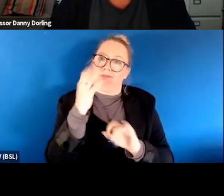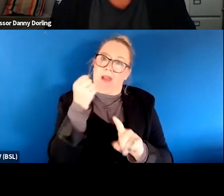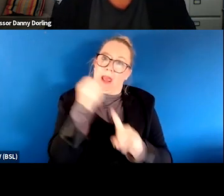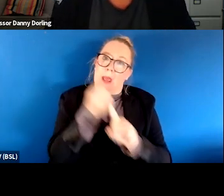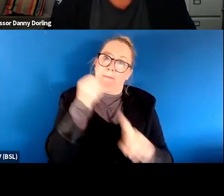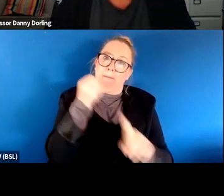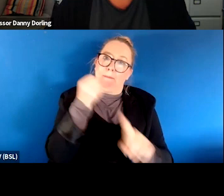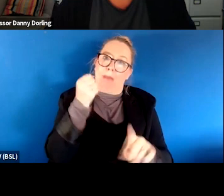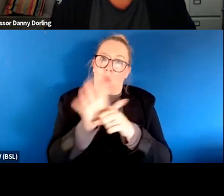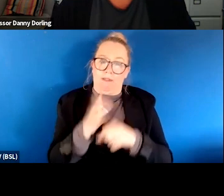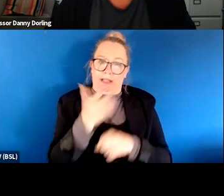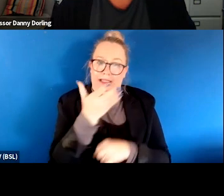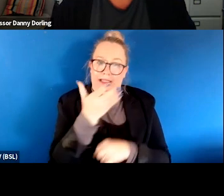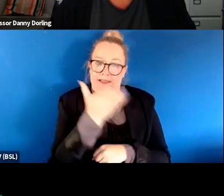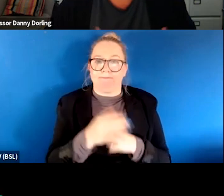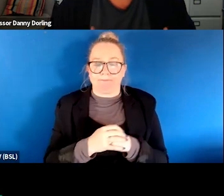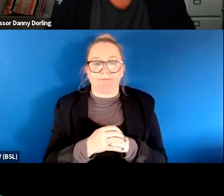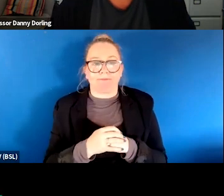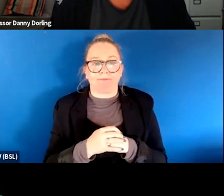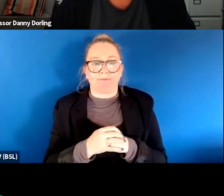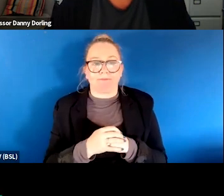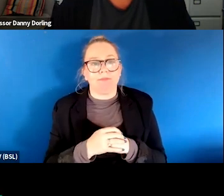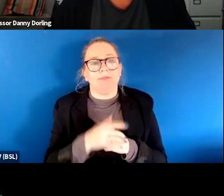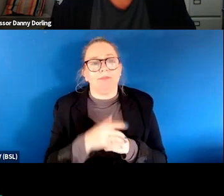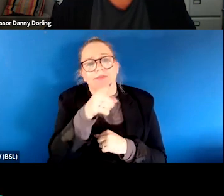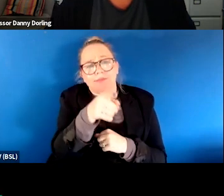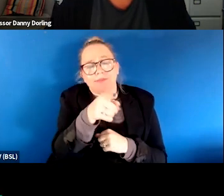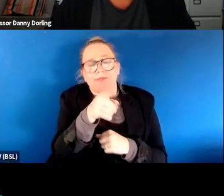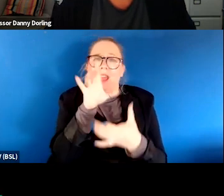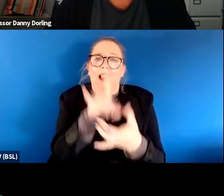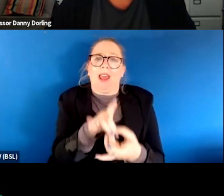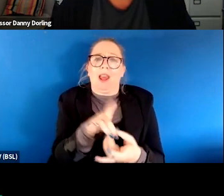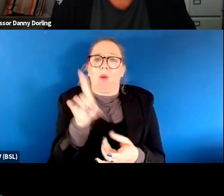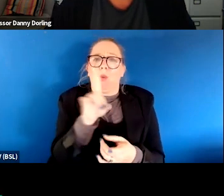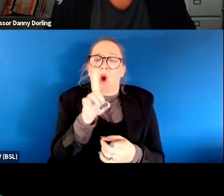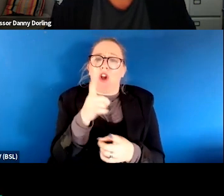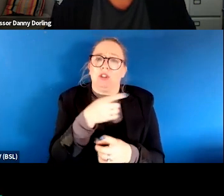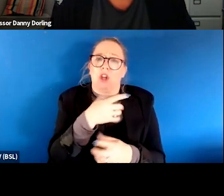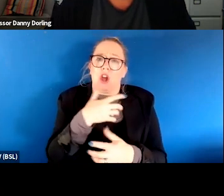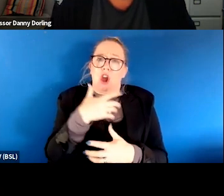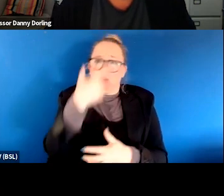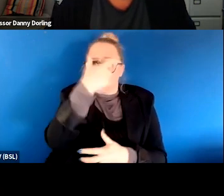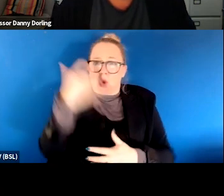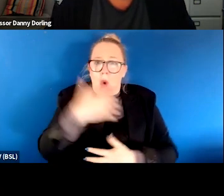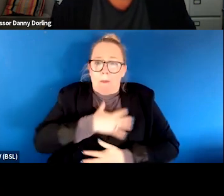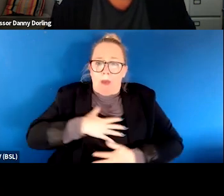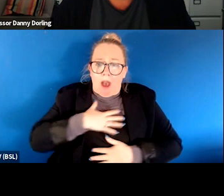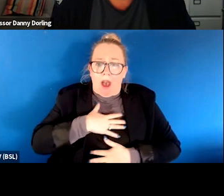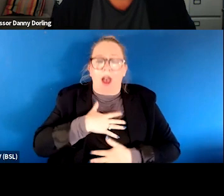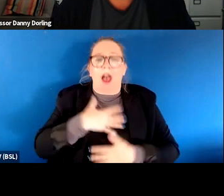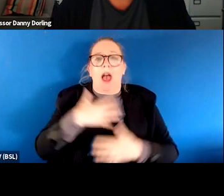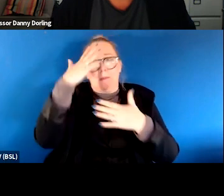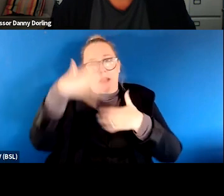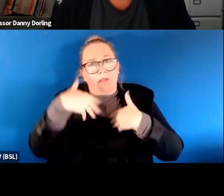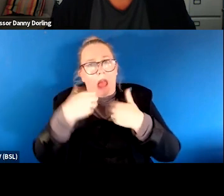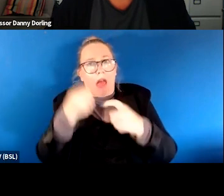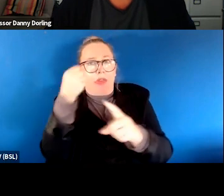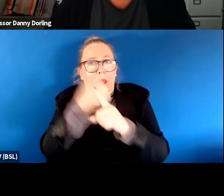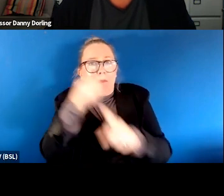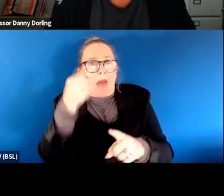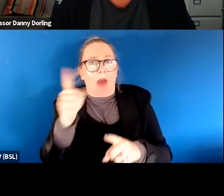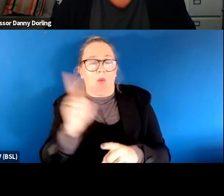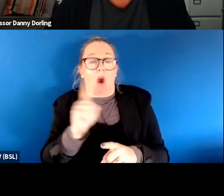Talking about the issues of trauma and mental health, and ended up saying what we really need are solutions from this and so on. But the level of